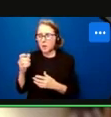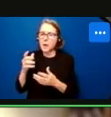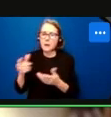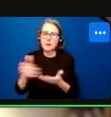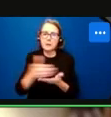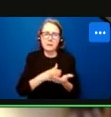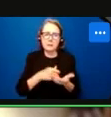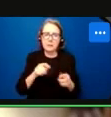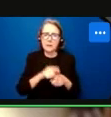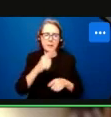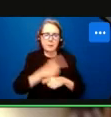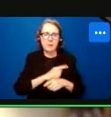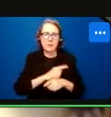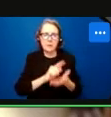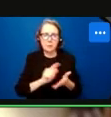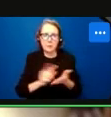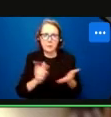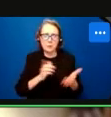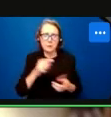area.